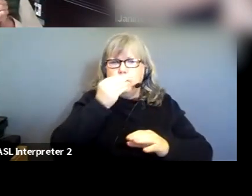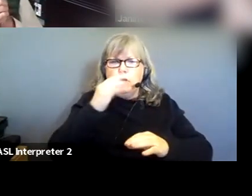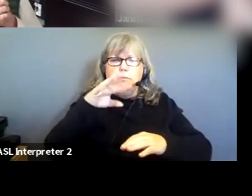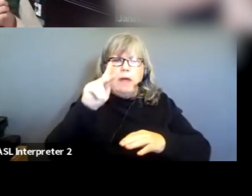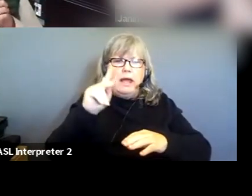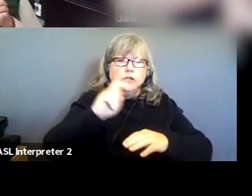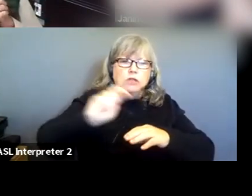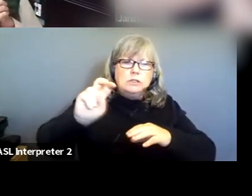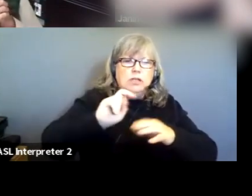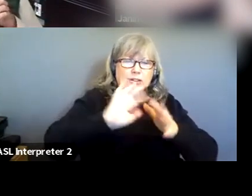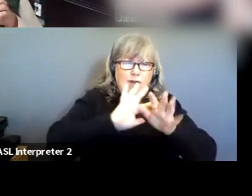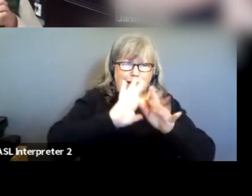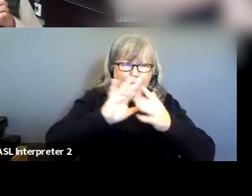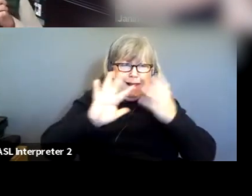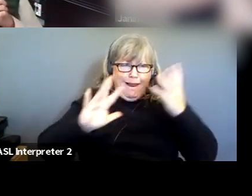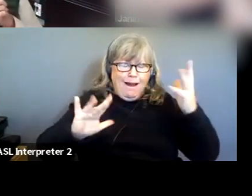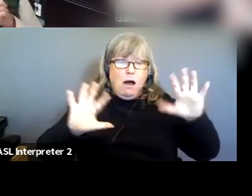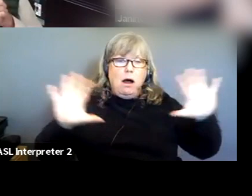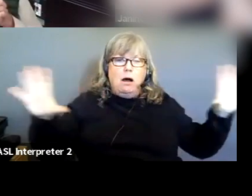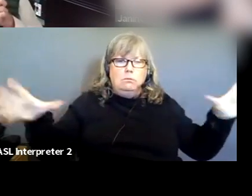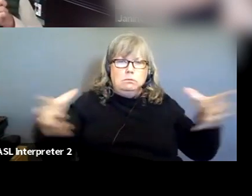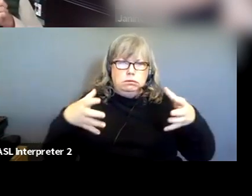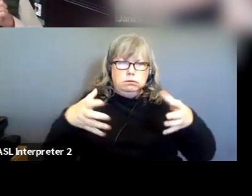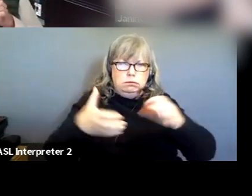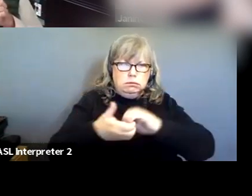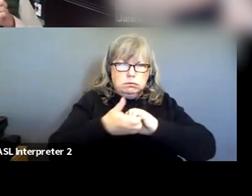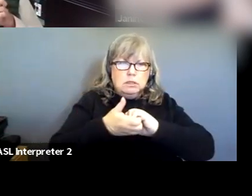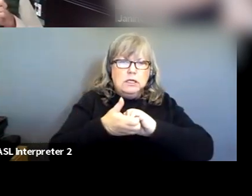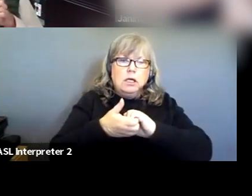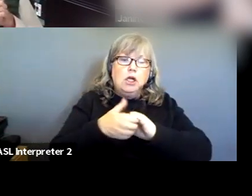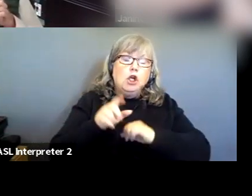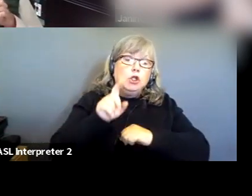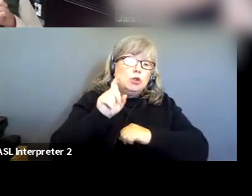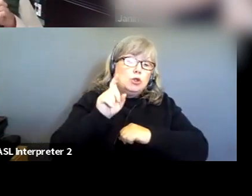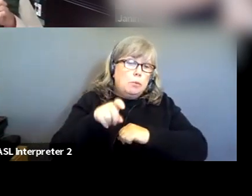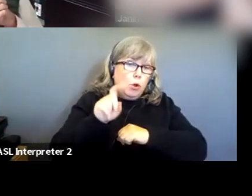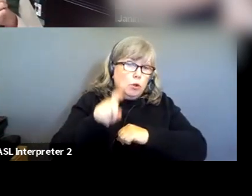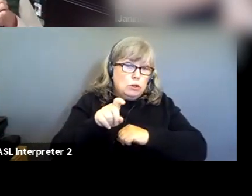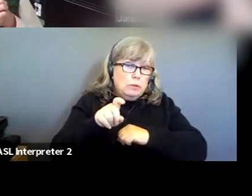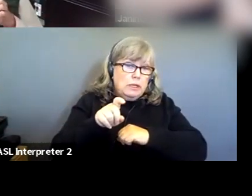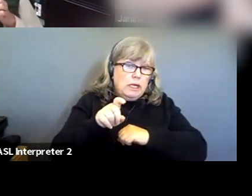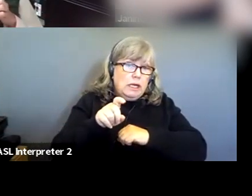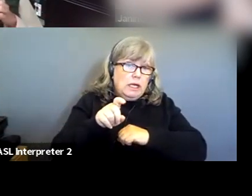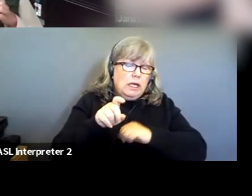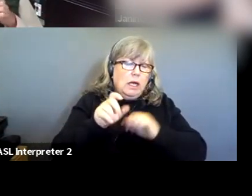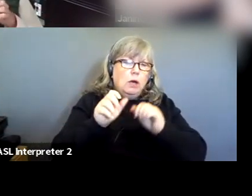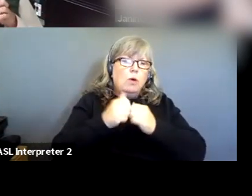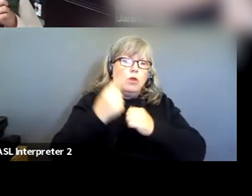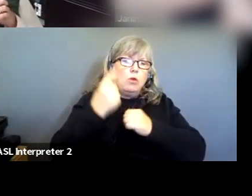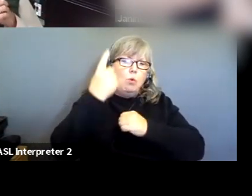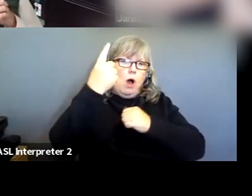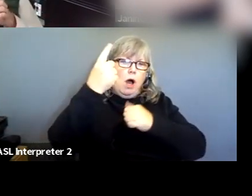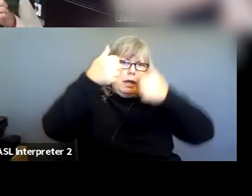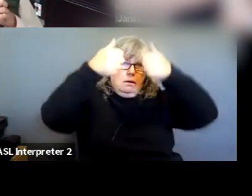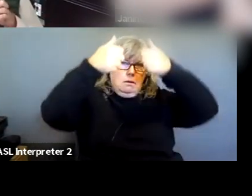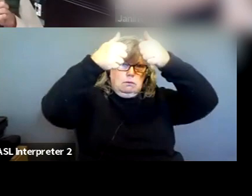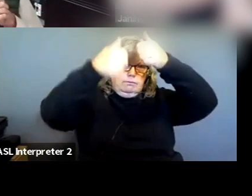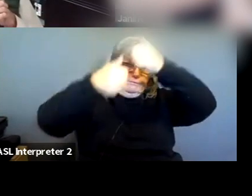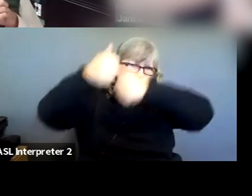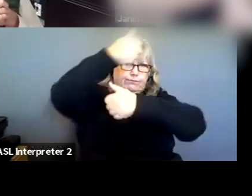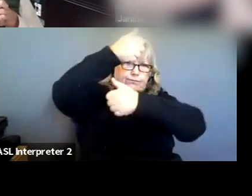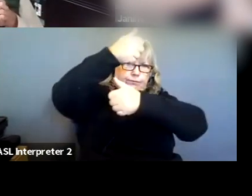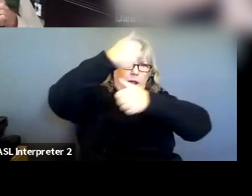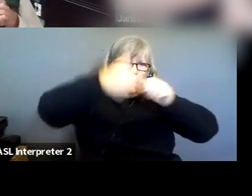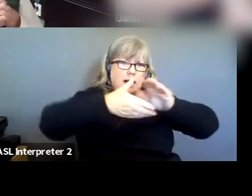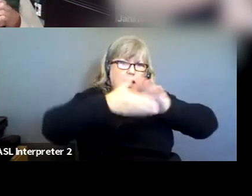these organizations come together. Now, they're supposed to come together under a common governance, and ultimately they will be funded by